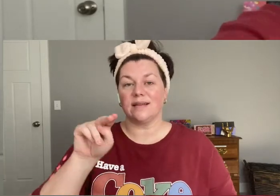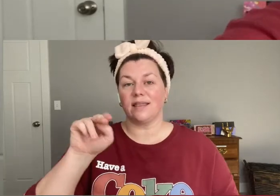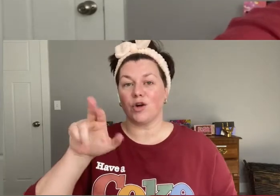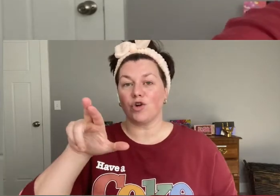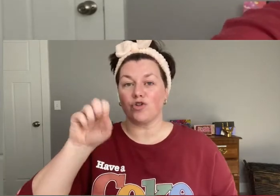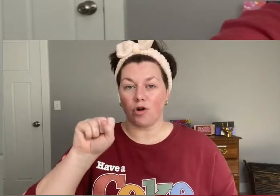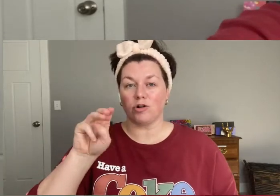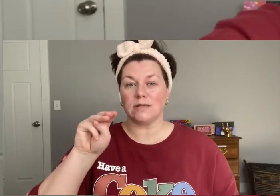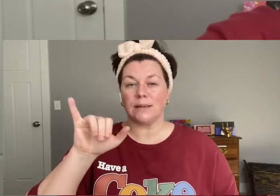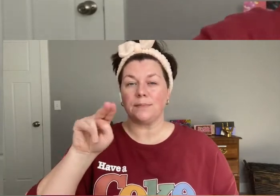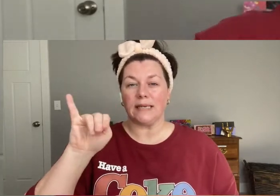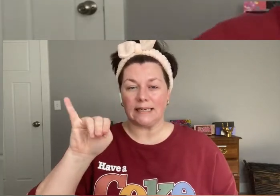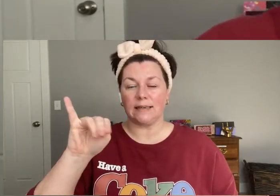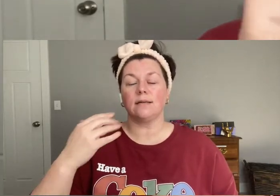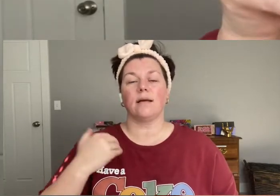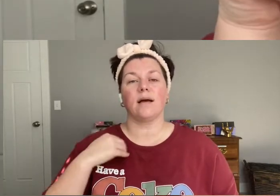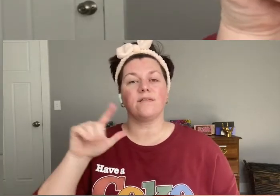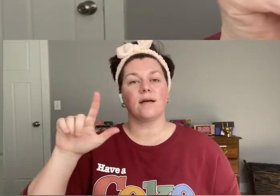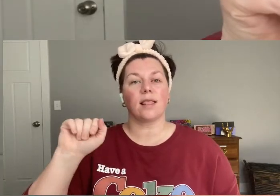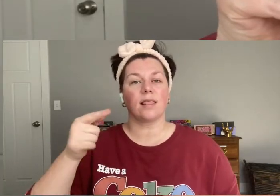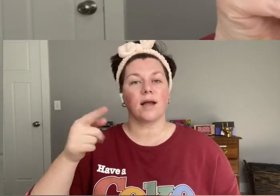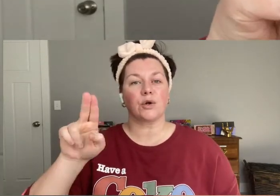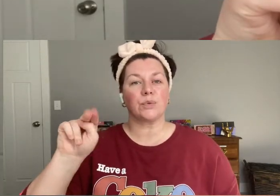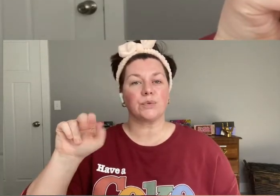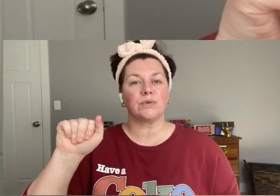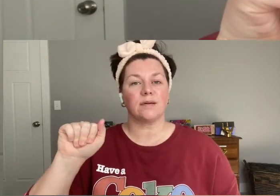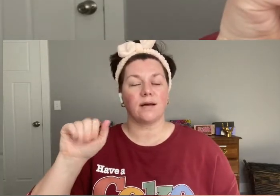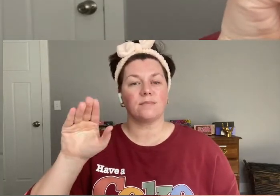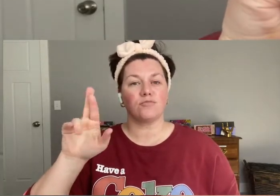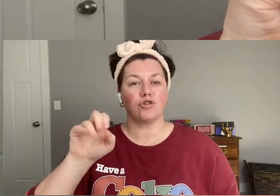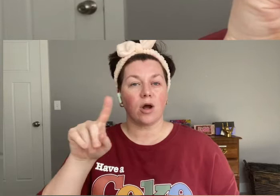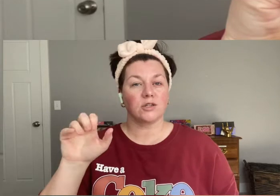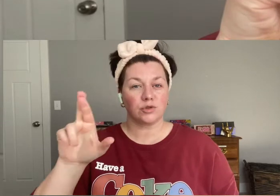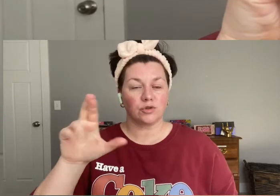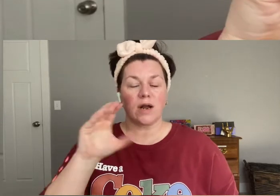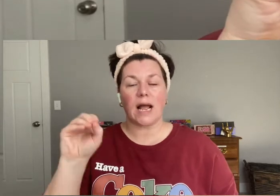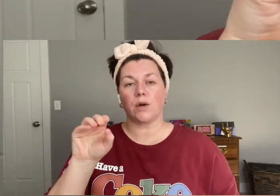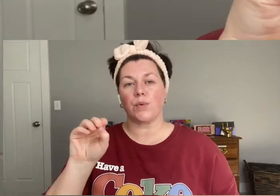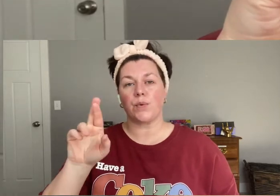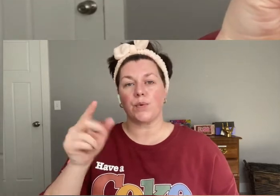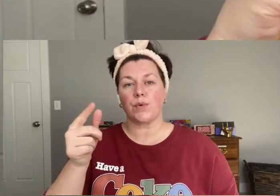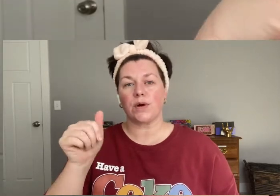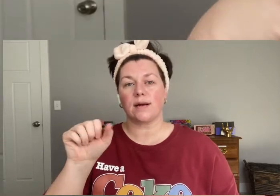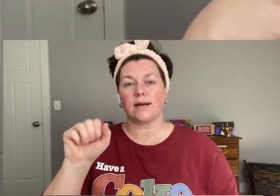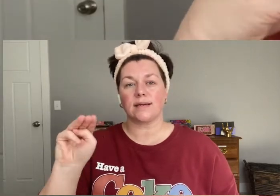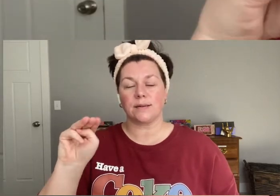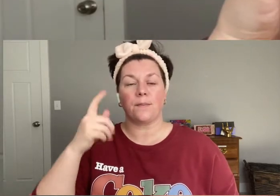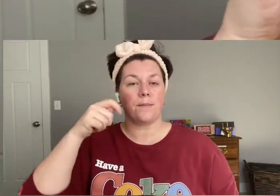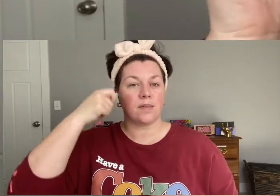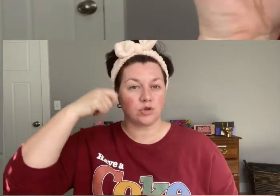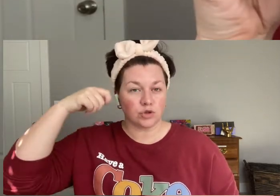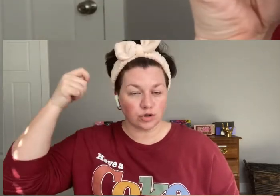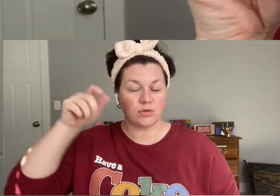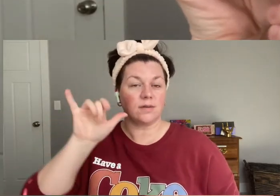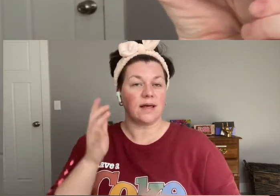it. I first of all got this little NARS mini. This has the Laguna bronzing powder and the